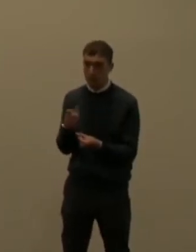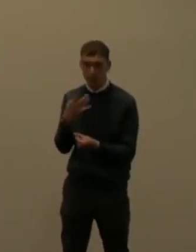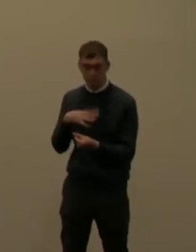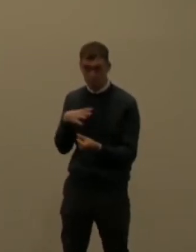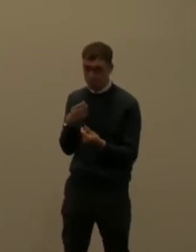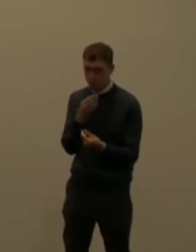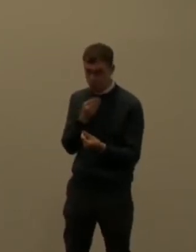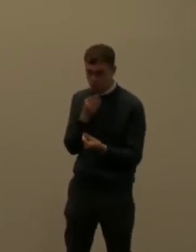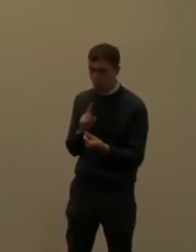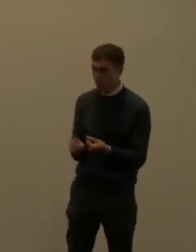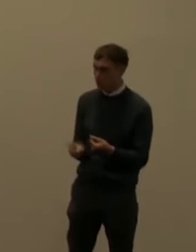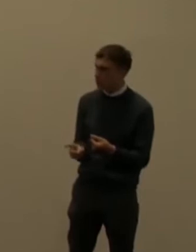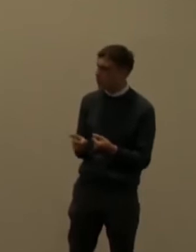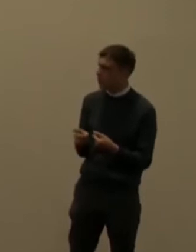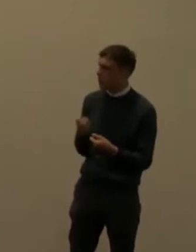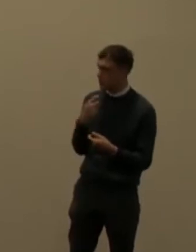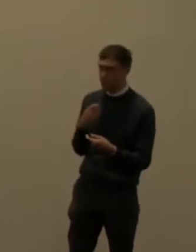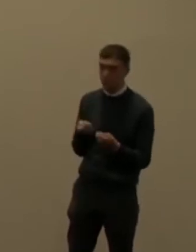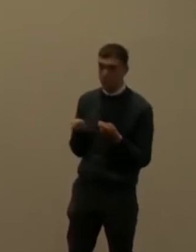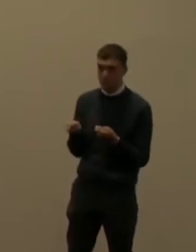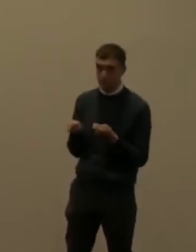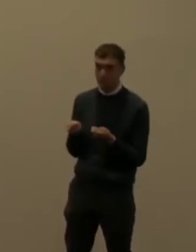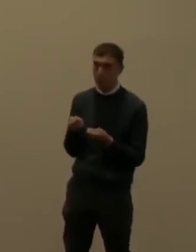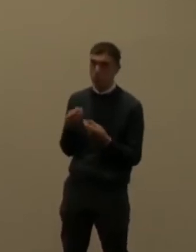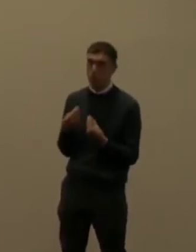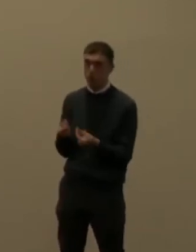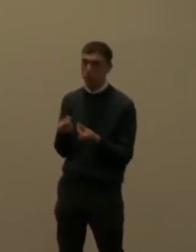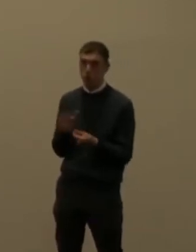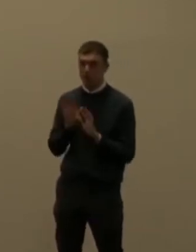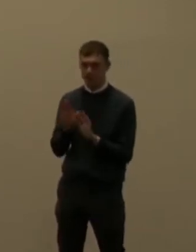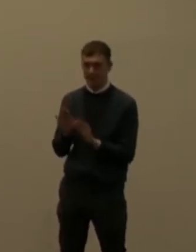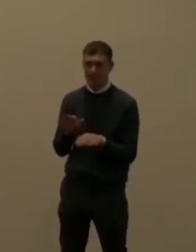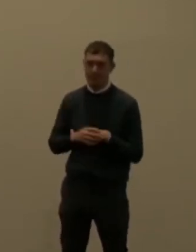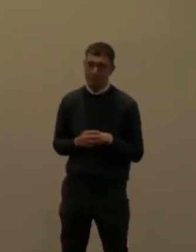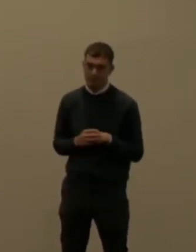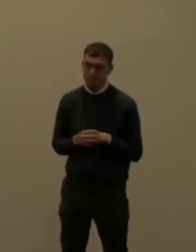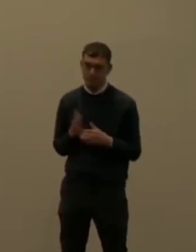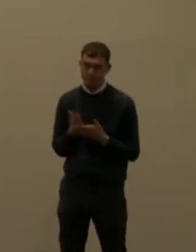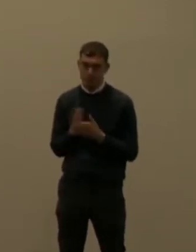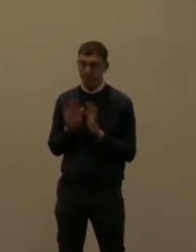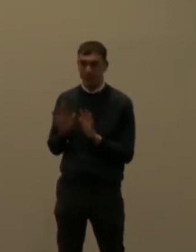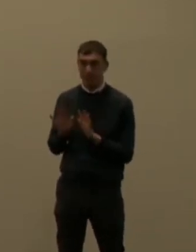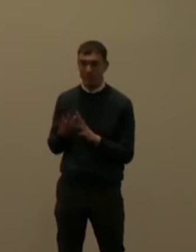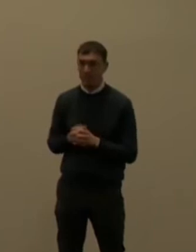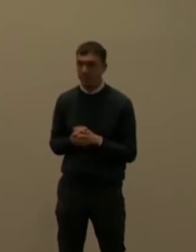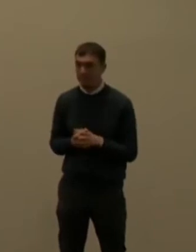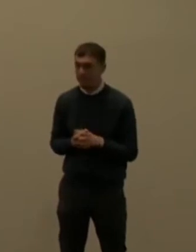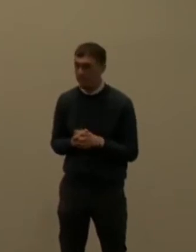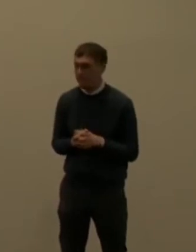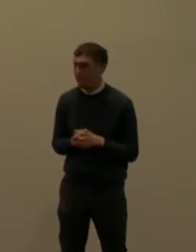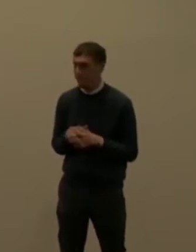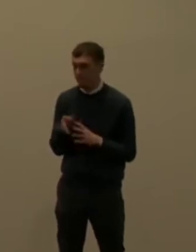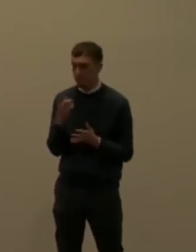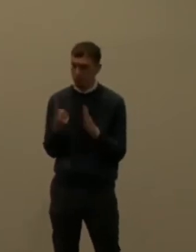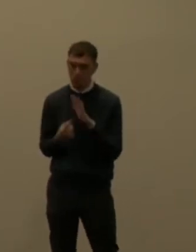it, export it as a managed solution, and don't touch it again. Really, guys, don't touch it again. Very